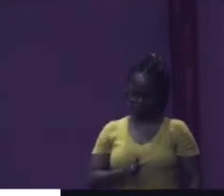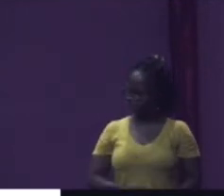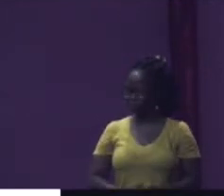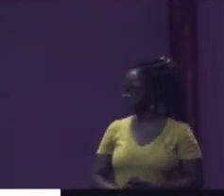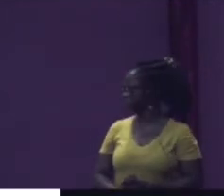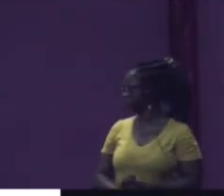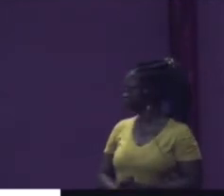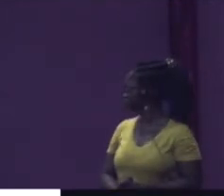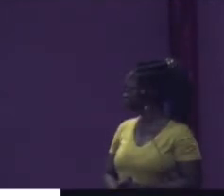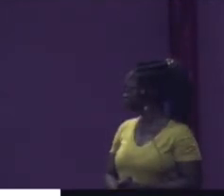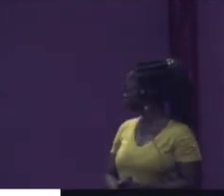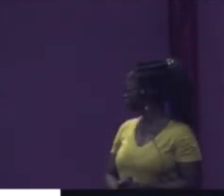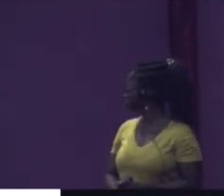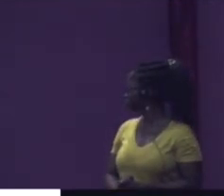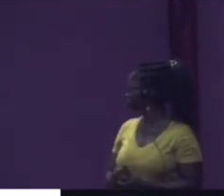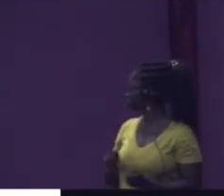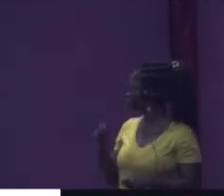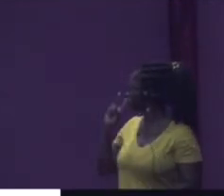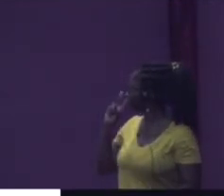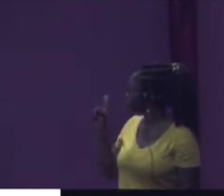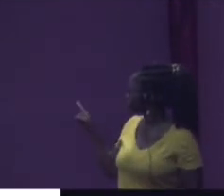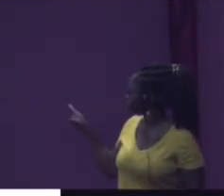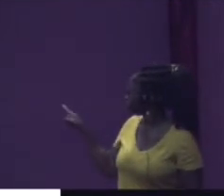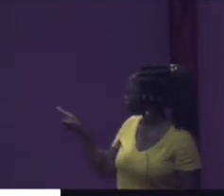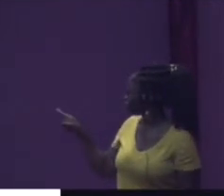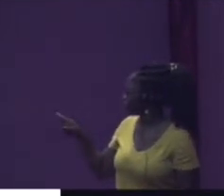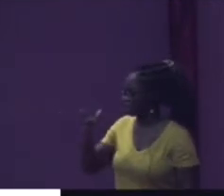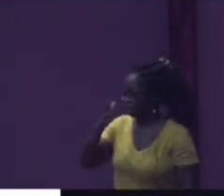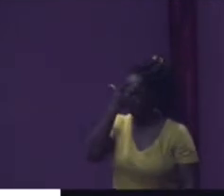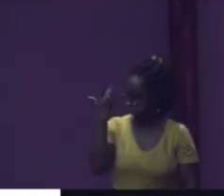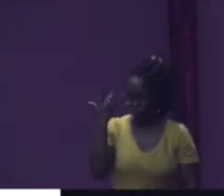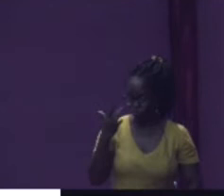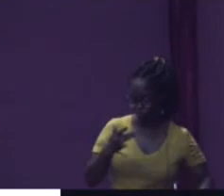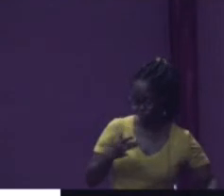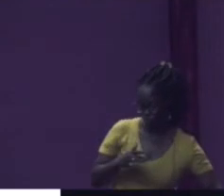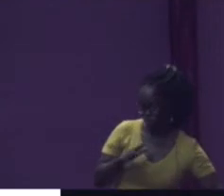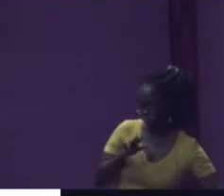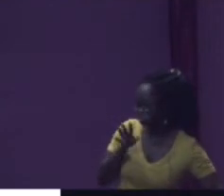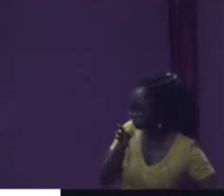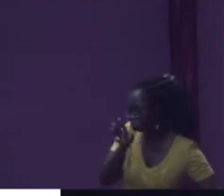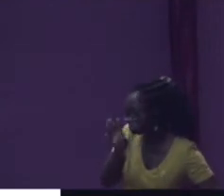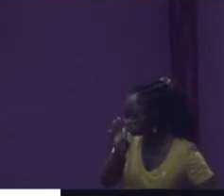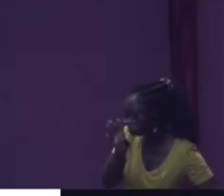postpartum and the children. Okay, that's it. Okay, so,